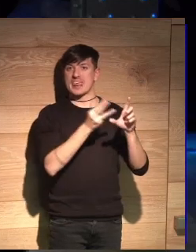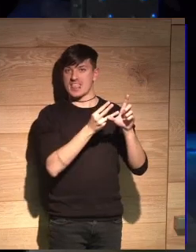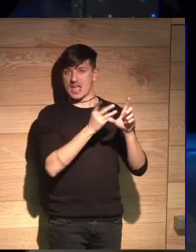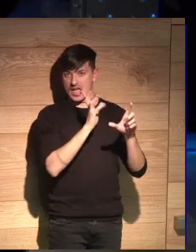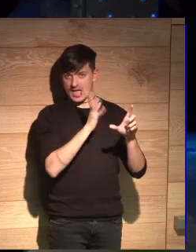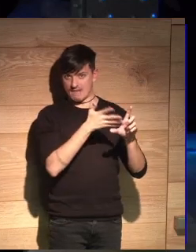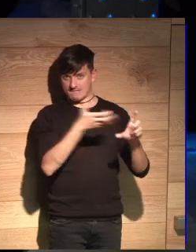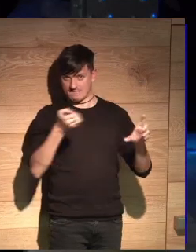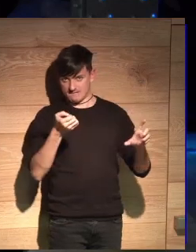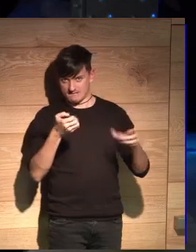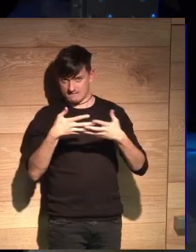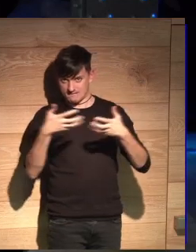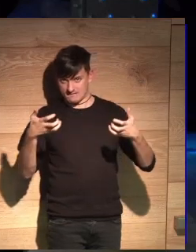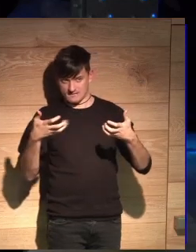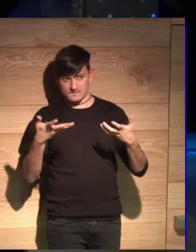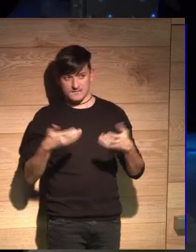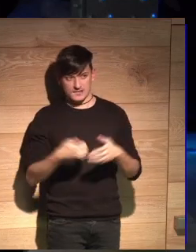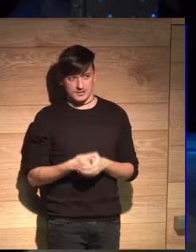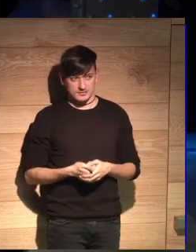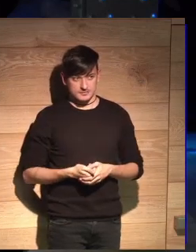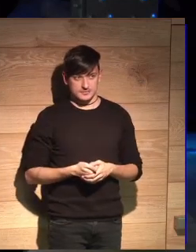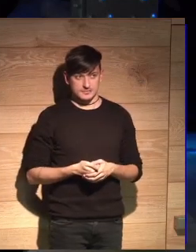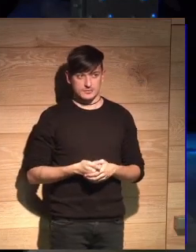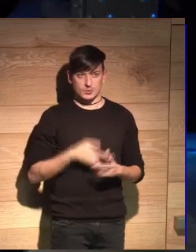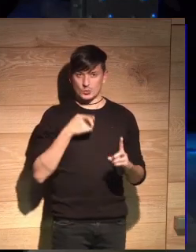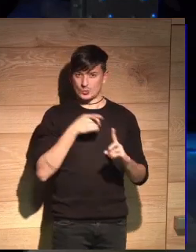from Wikipedia.